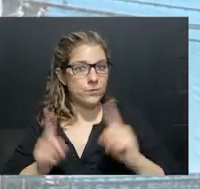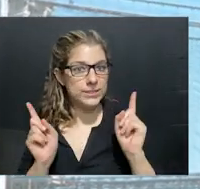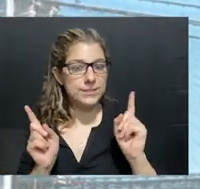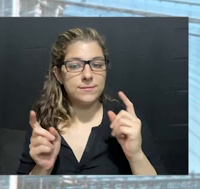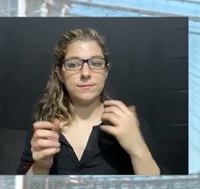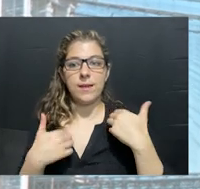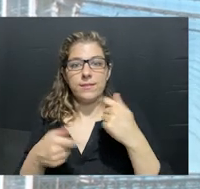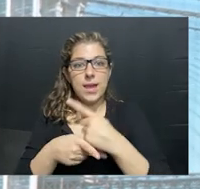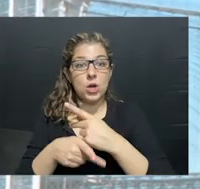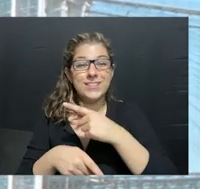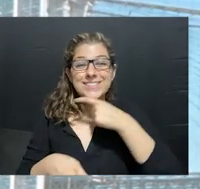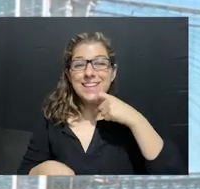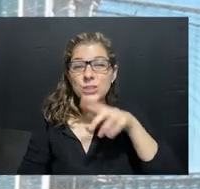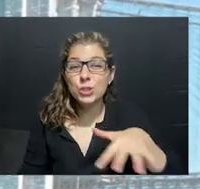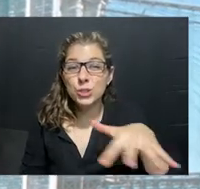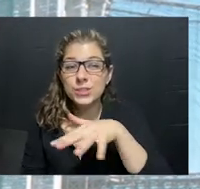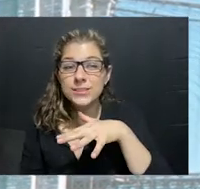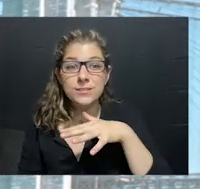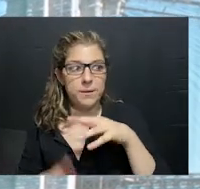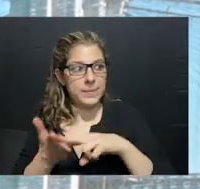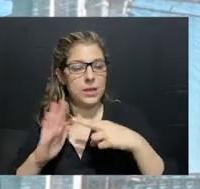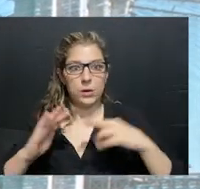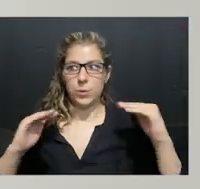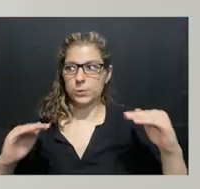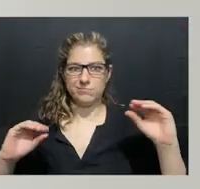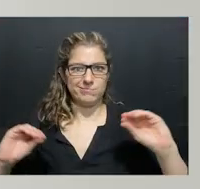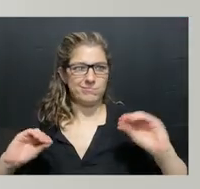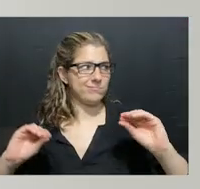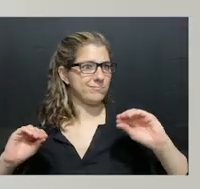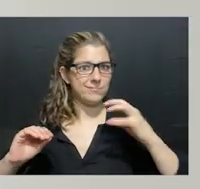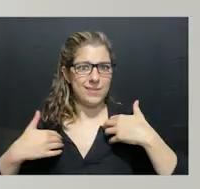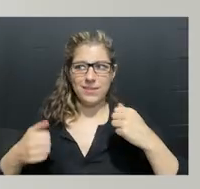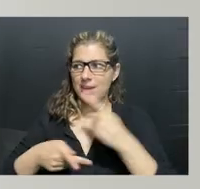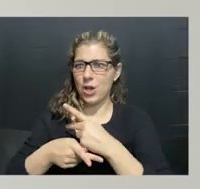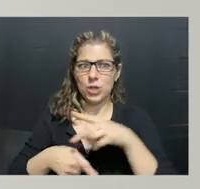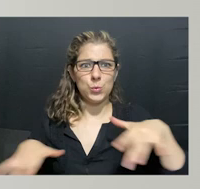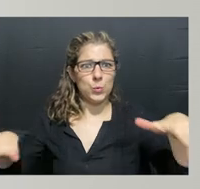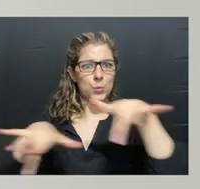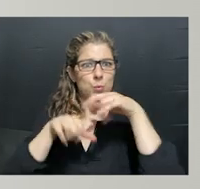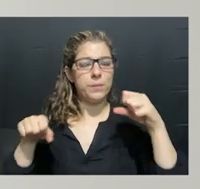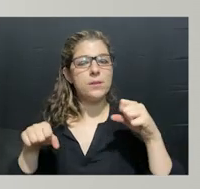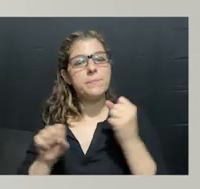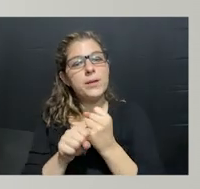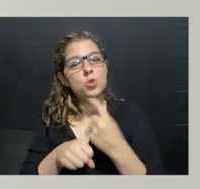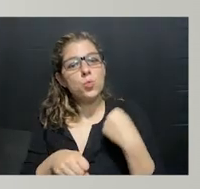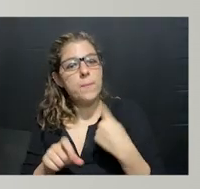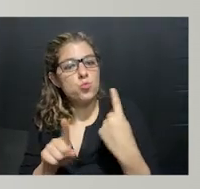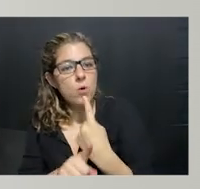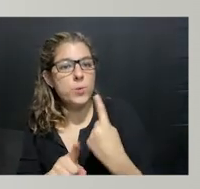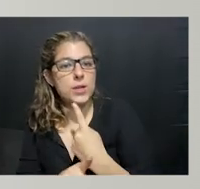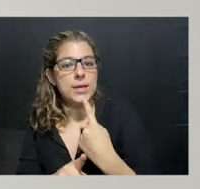disparities, health care deserts that exist in this country, the need to make sure that we are properly and